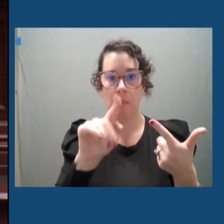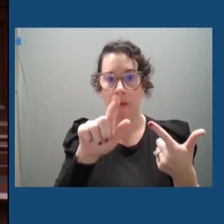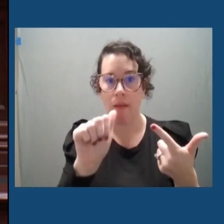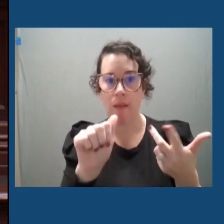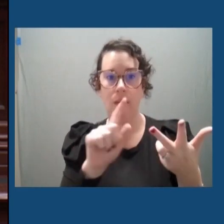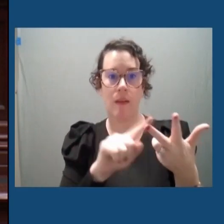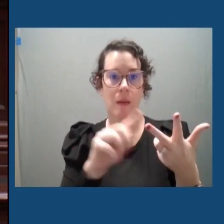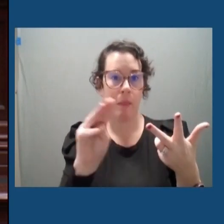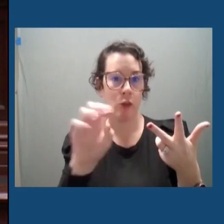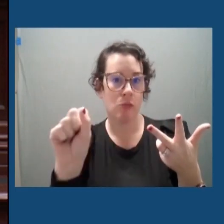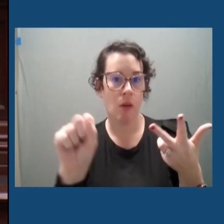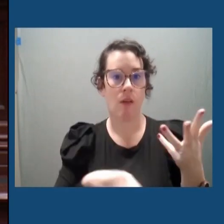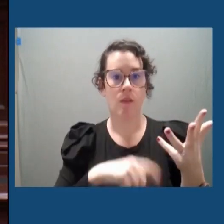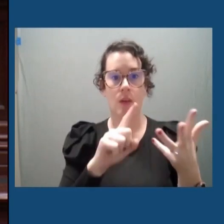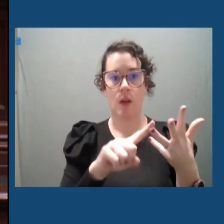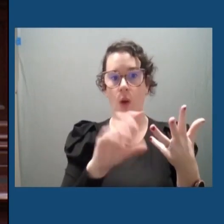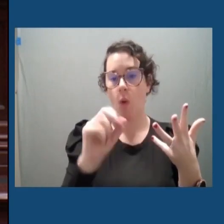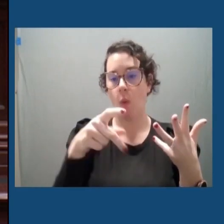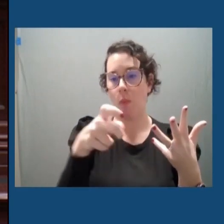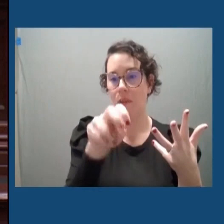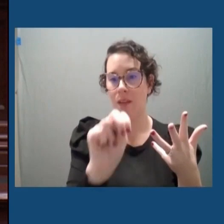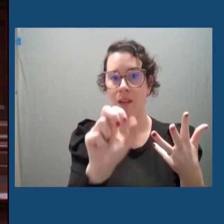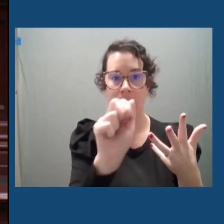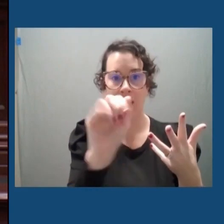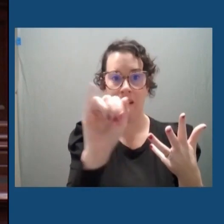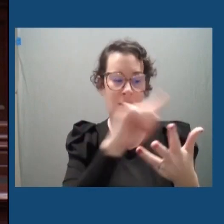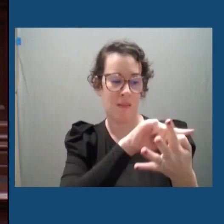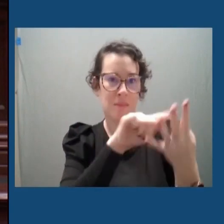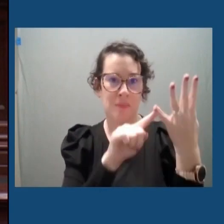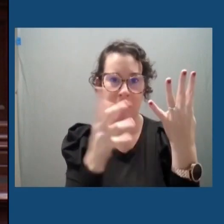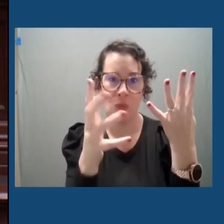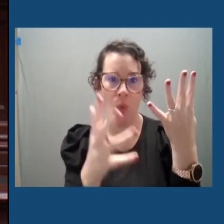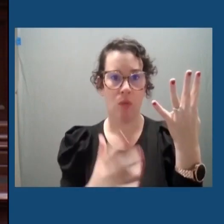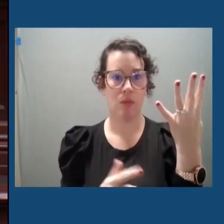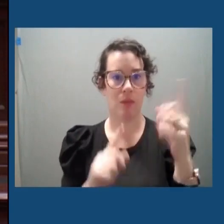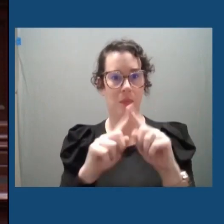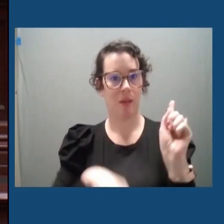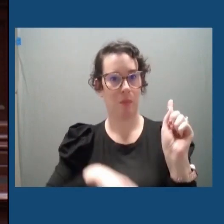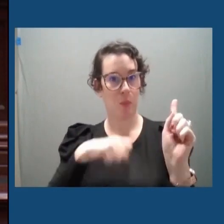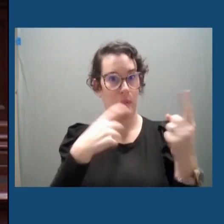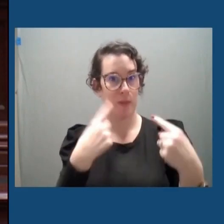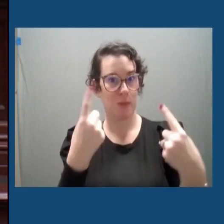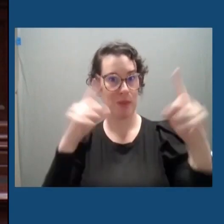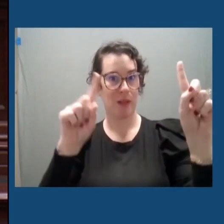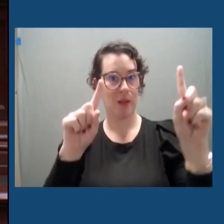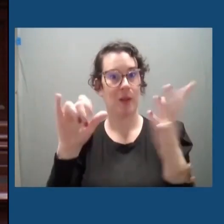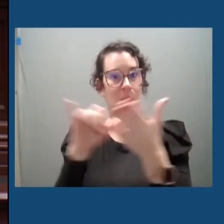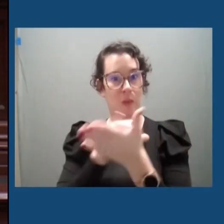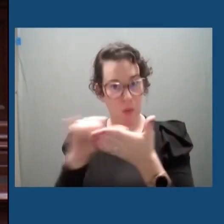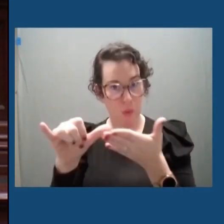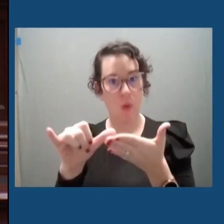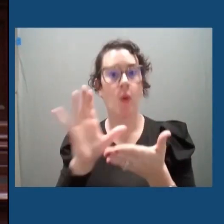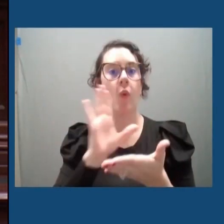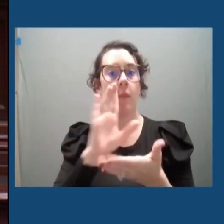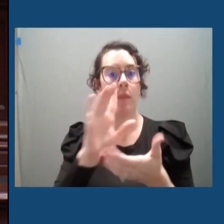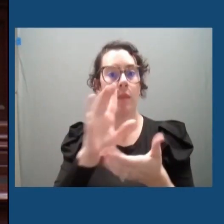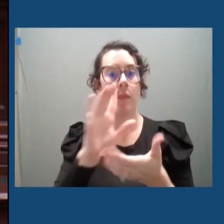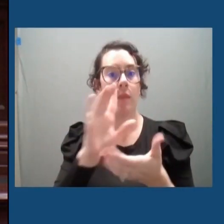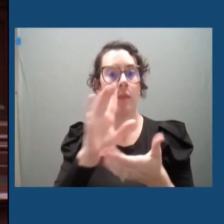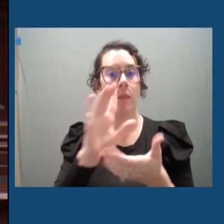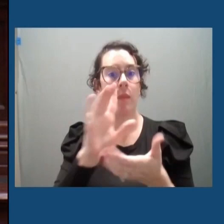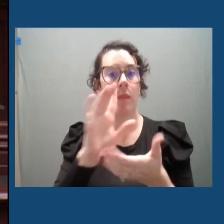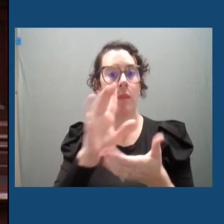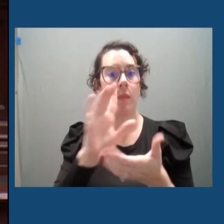Microsoft, OpenAI. I'm proud to announce that New York will be the first place in the